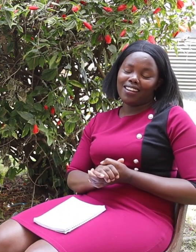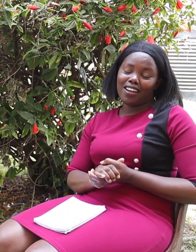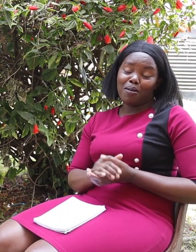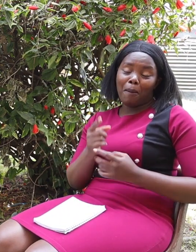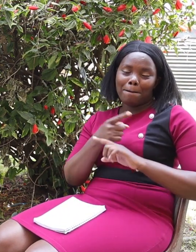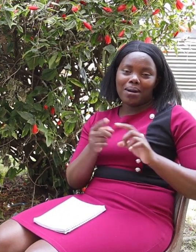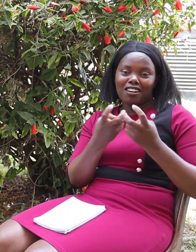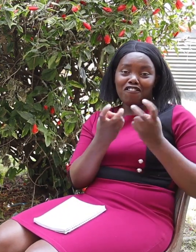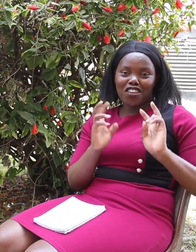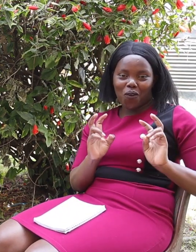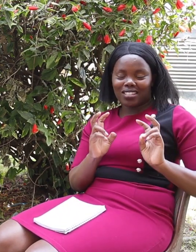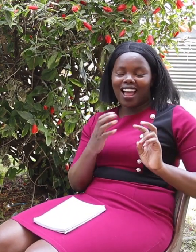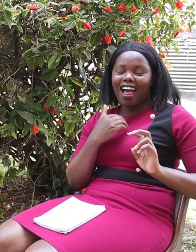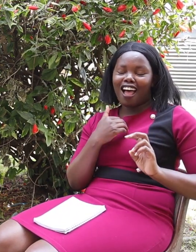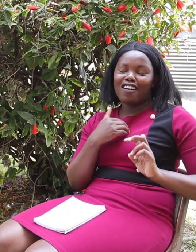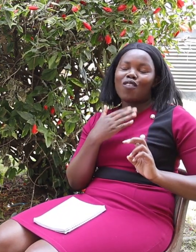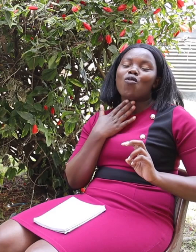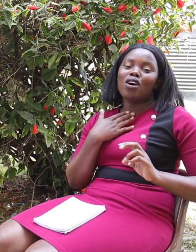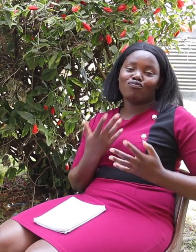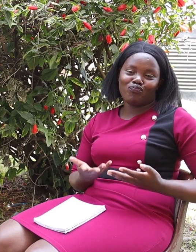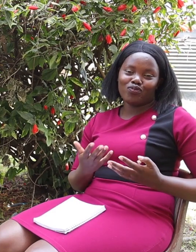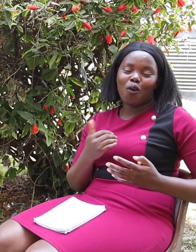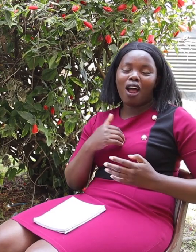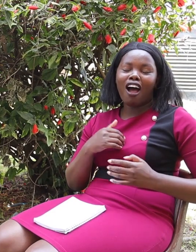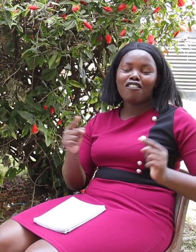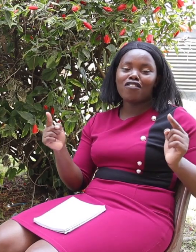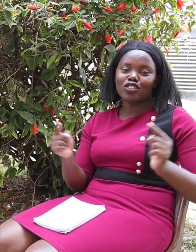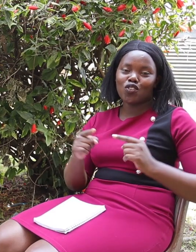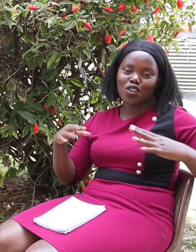past. Now, but please, viewers,